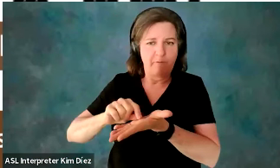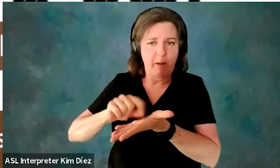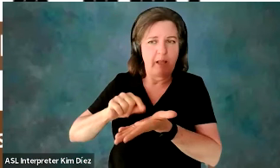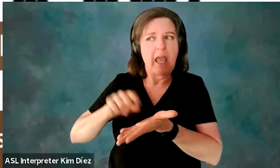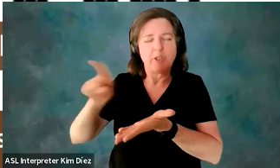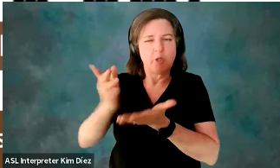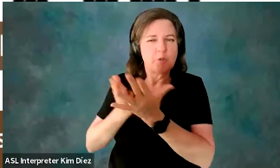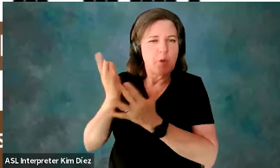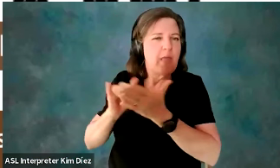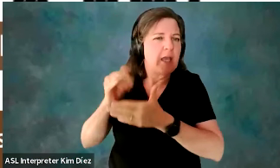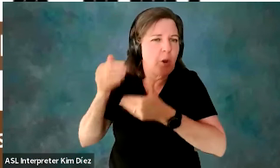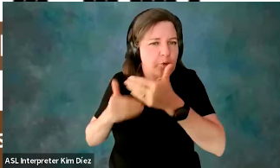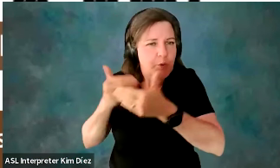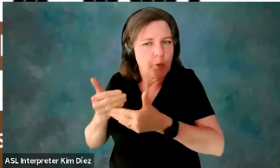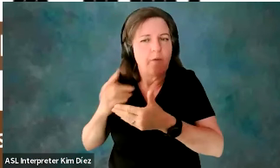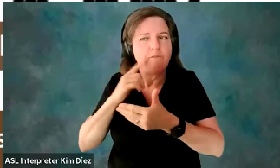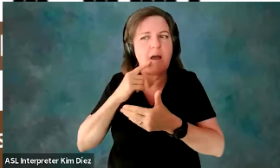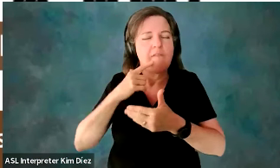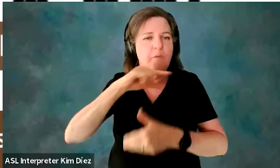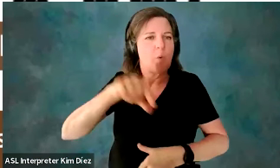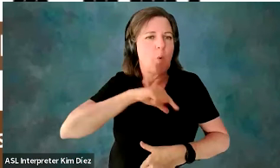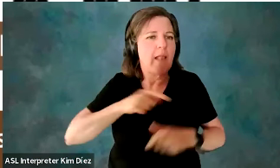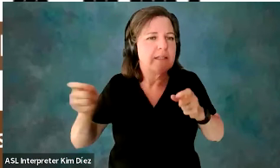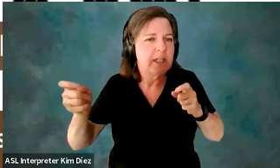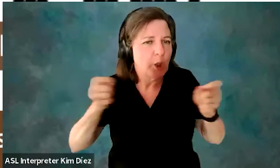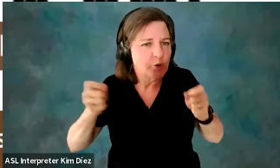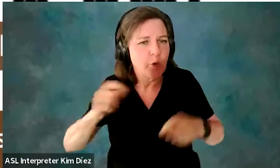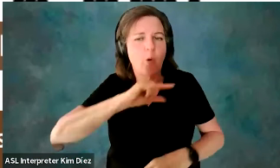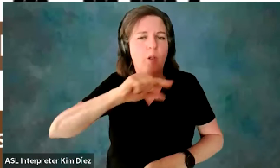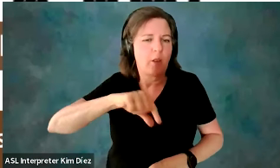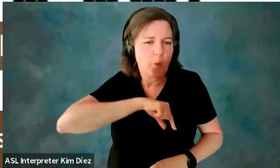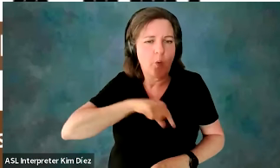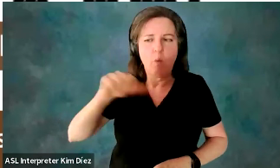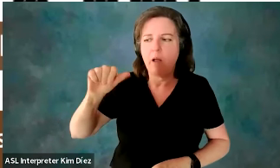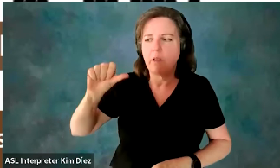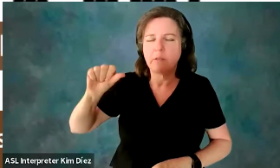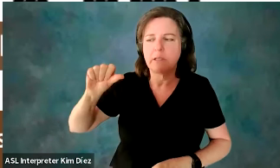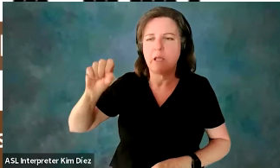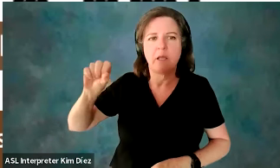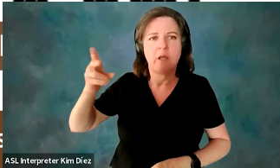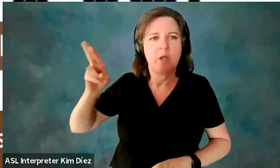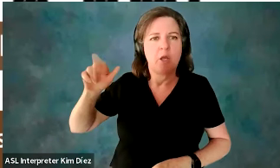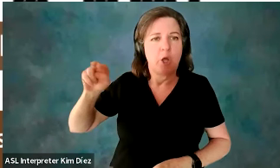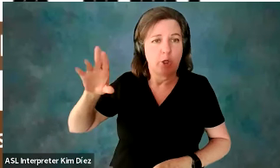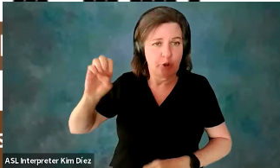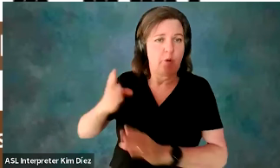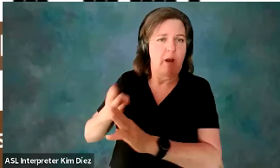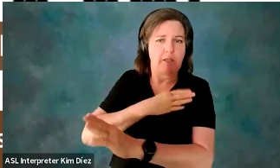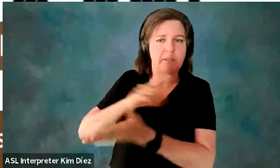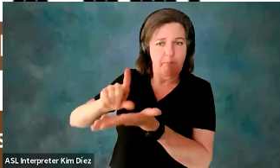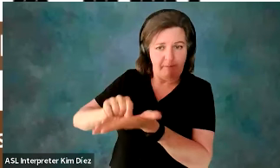It goes through a quality assurance process to be able to be published. And what is going to be contained